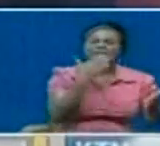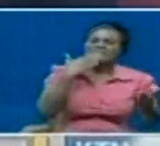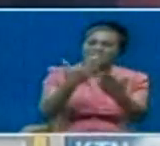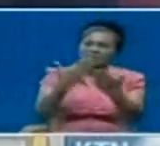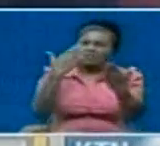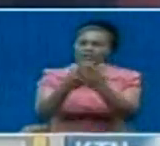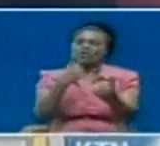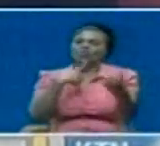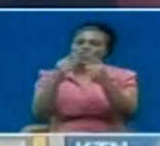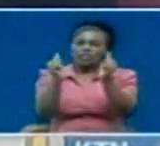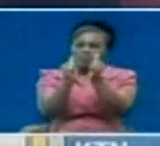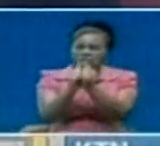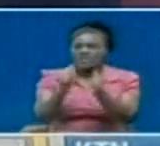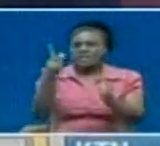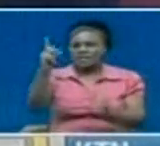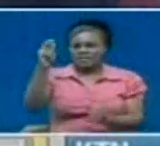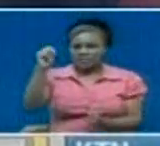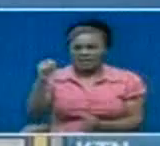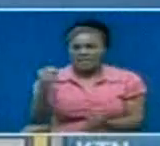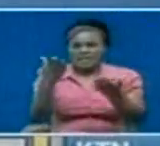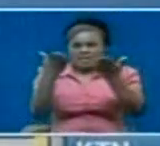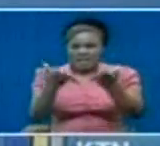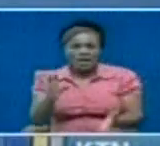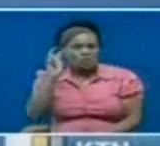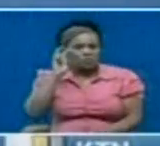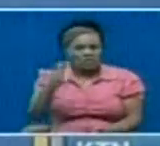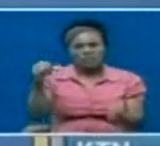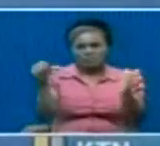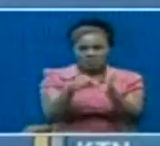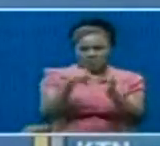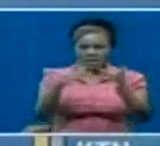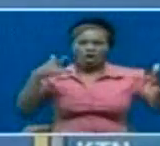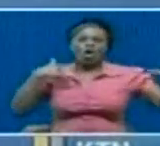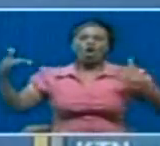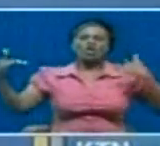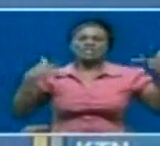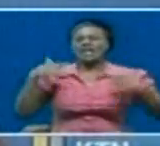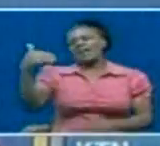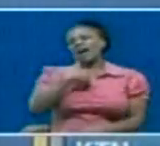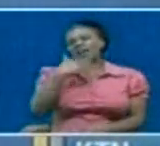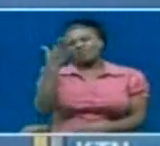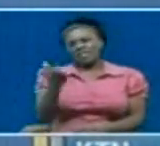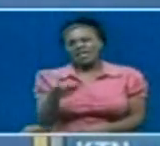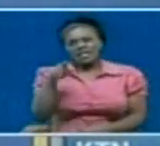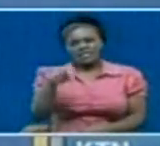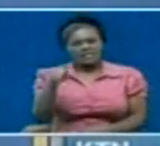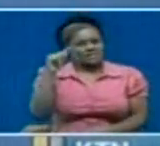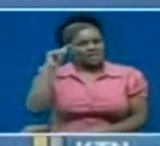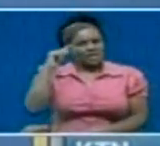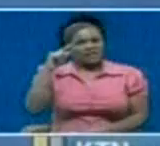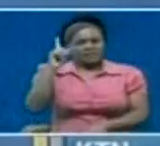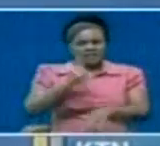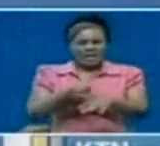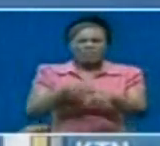much for speaking, Linda, to KTN Prime. Let's look at another issue that is raising concern among Kenyans. And the government has come under